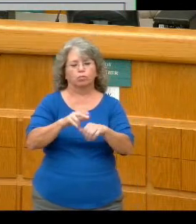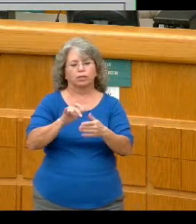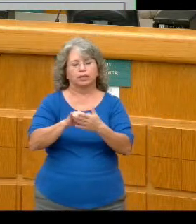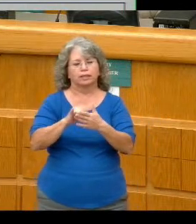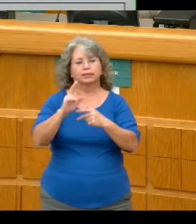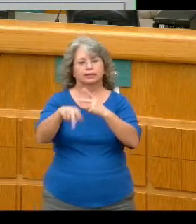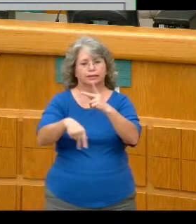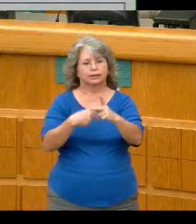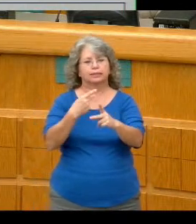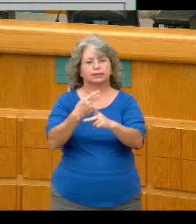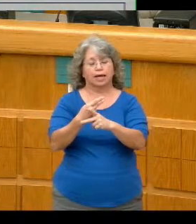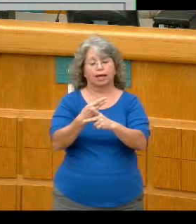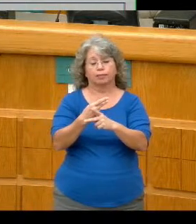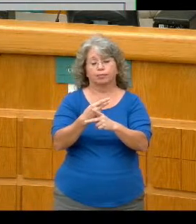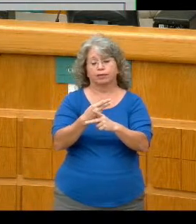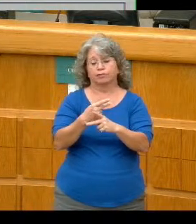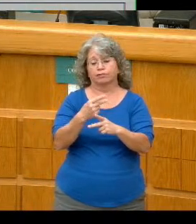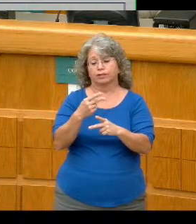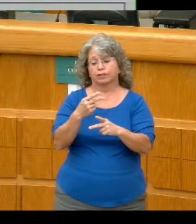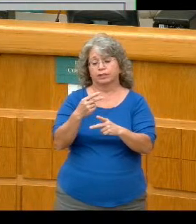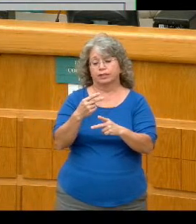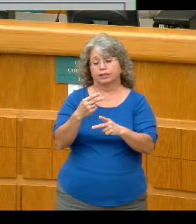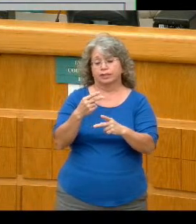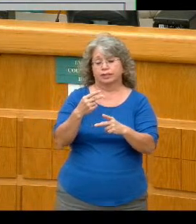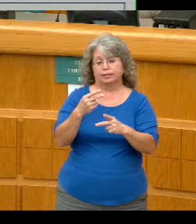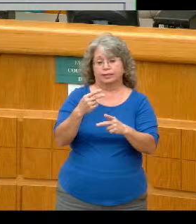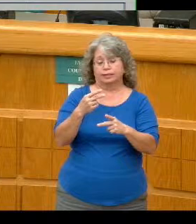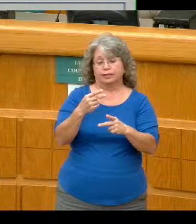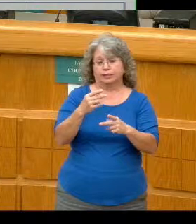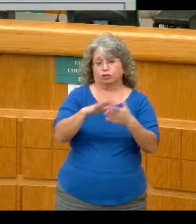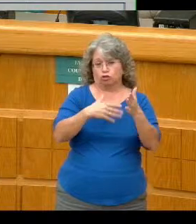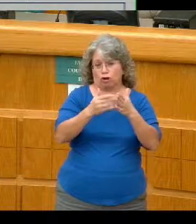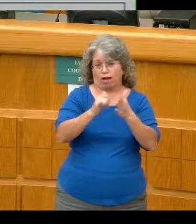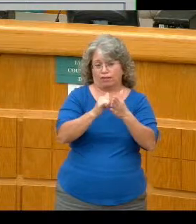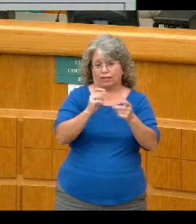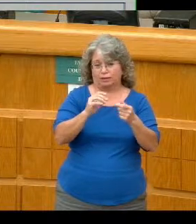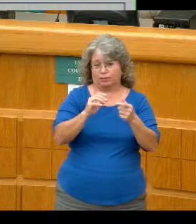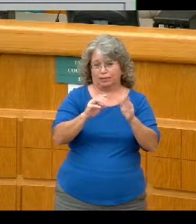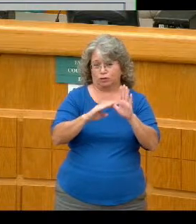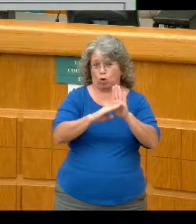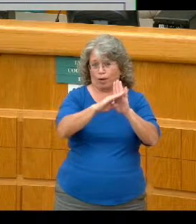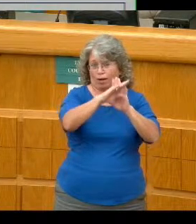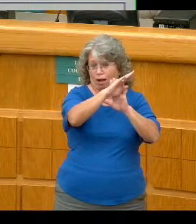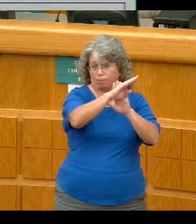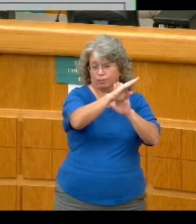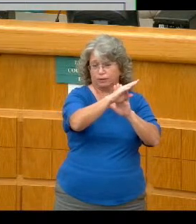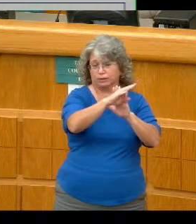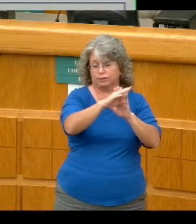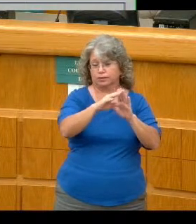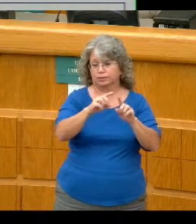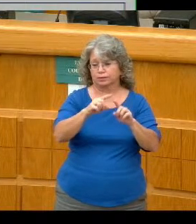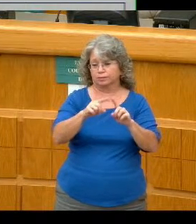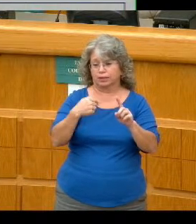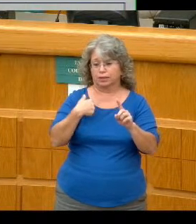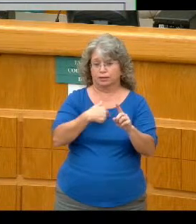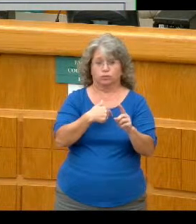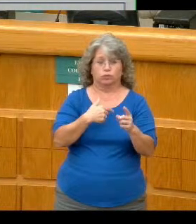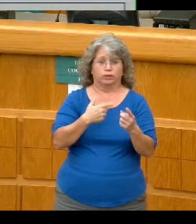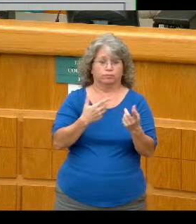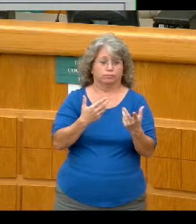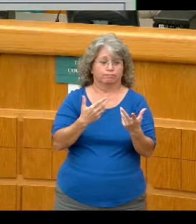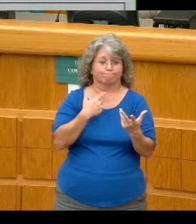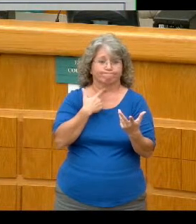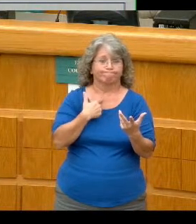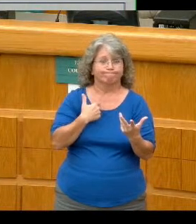non-random, and normally this is the type of metric that's been going up as the cases come down, not the other way, because we kind of want to go